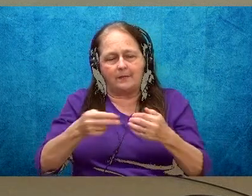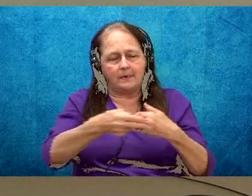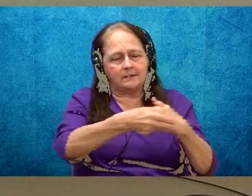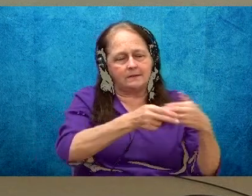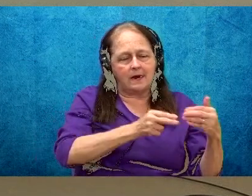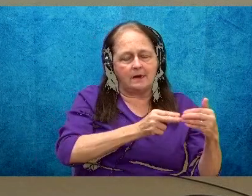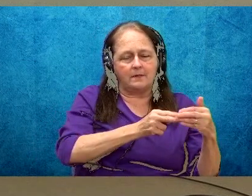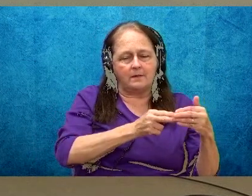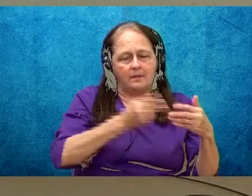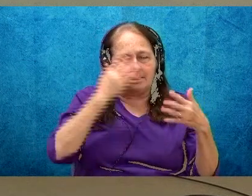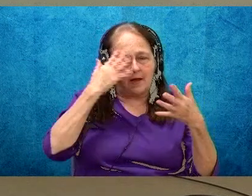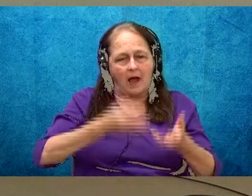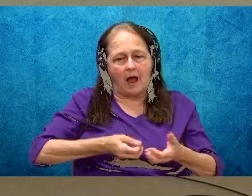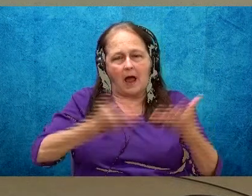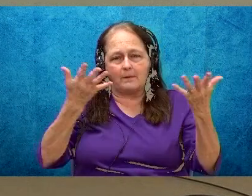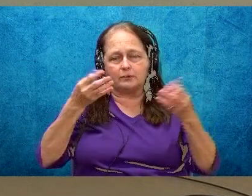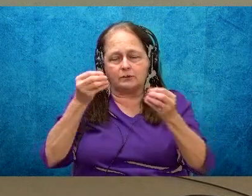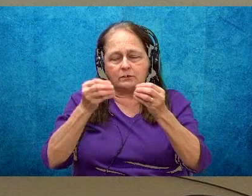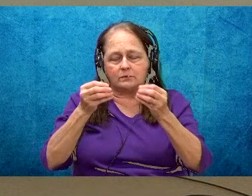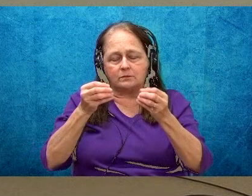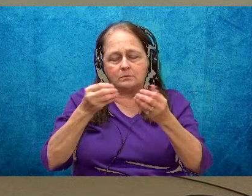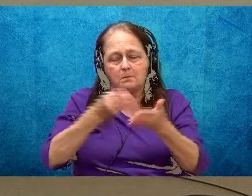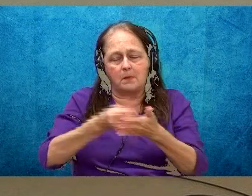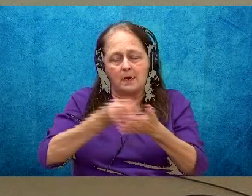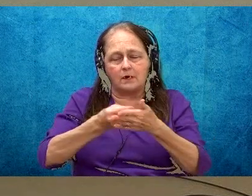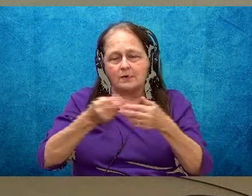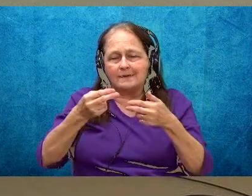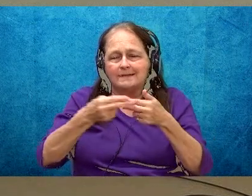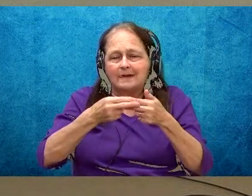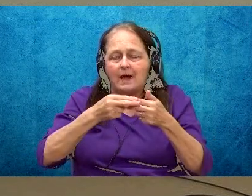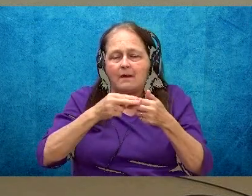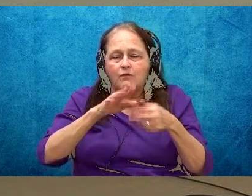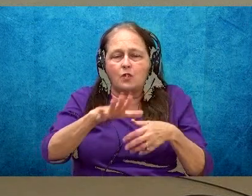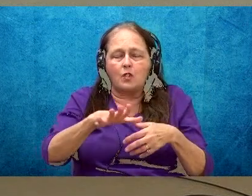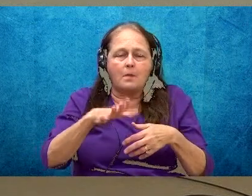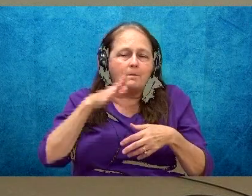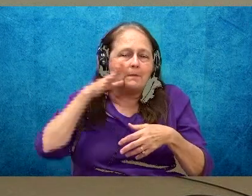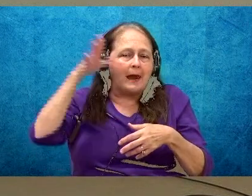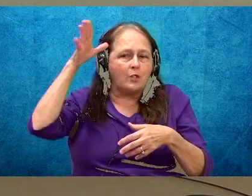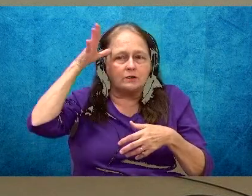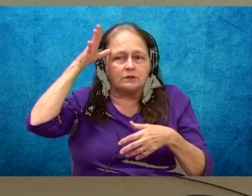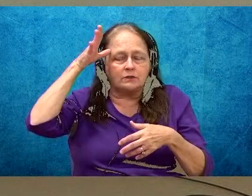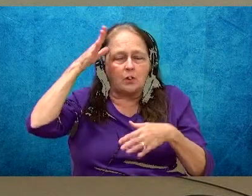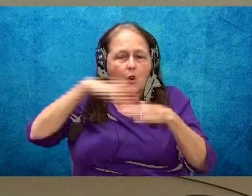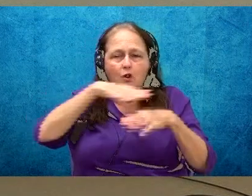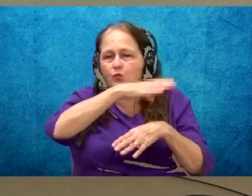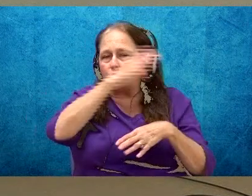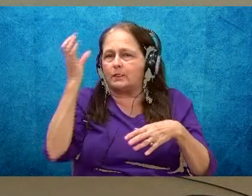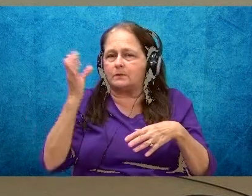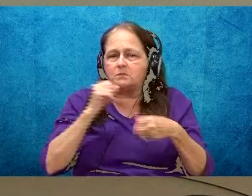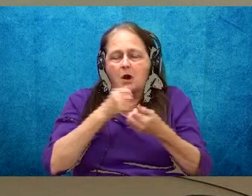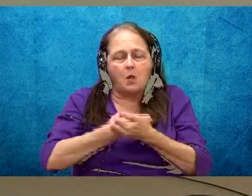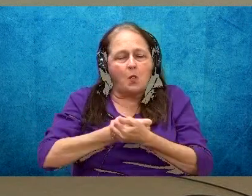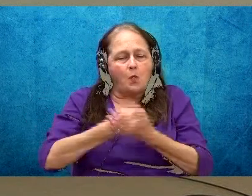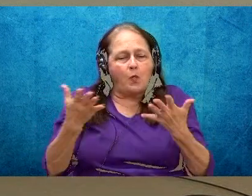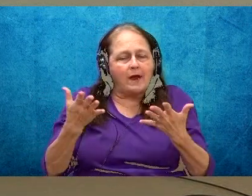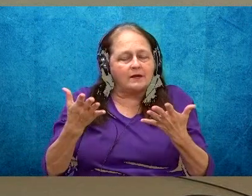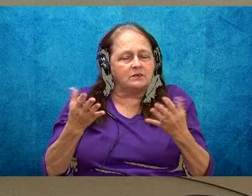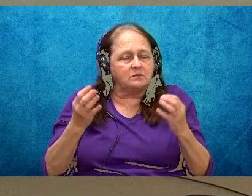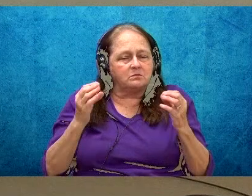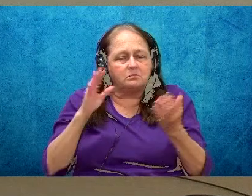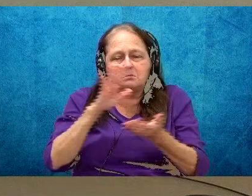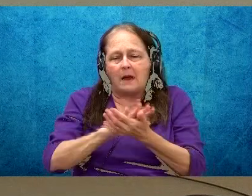how much money you can save your parents on Christmas wrapping, and you won't waste a bit